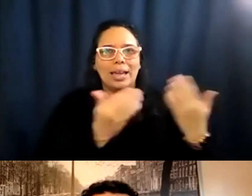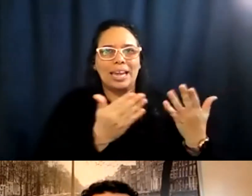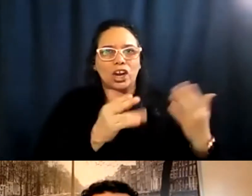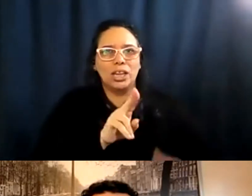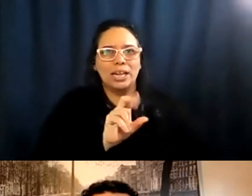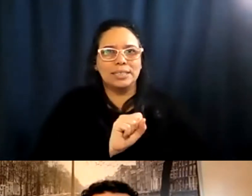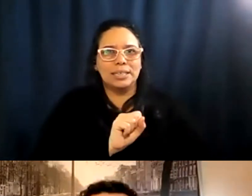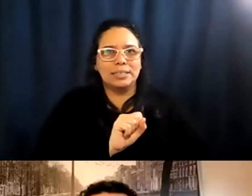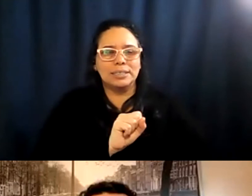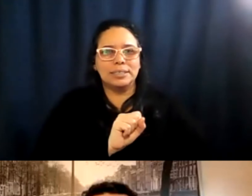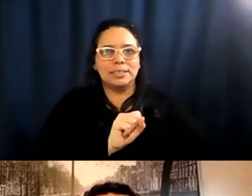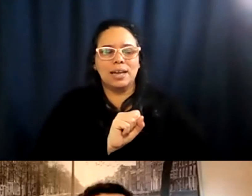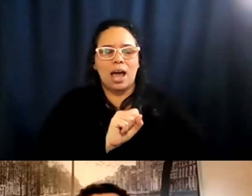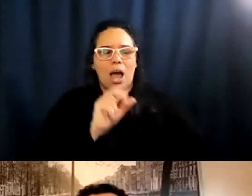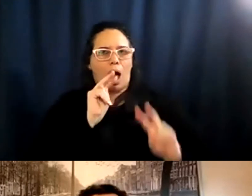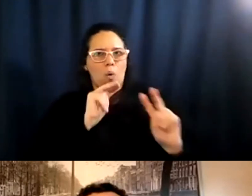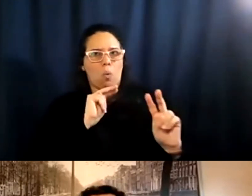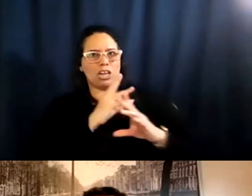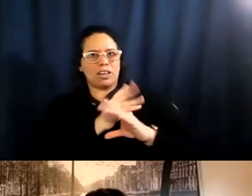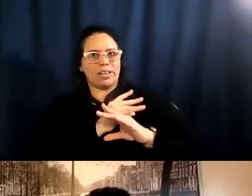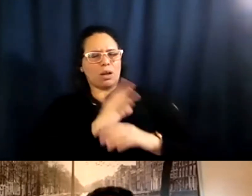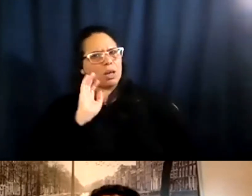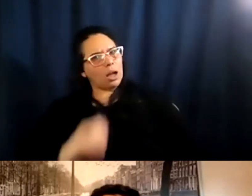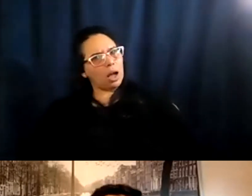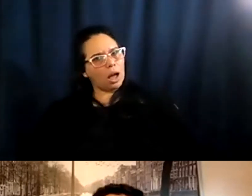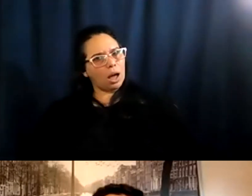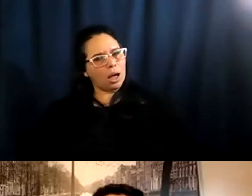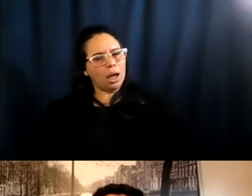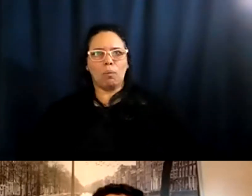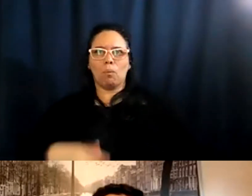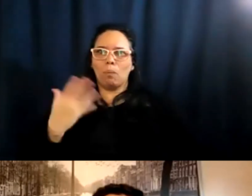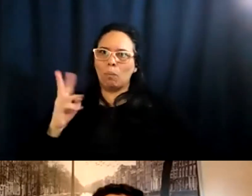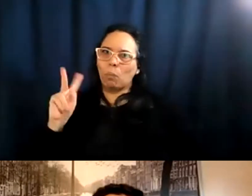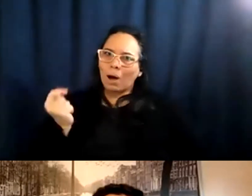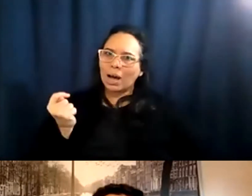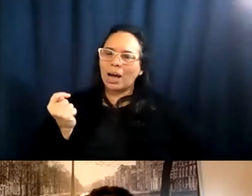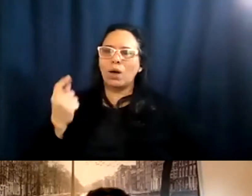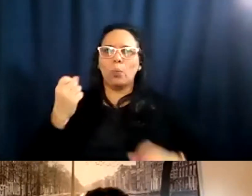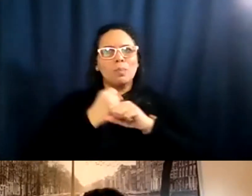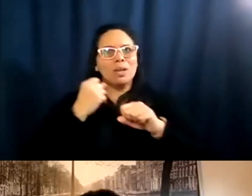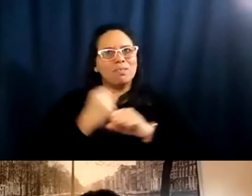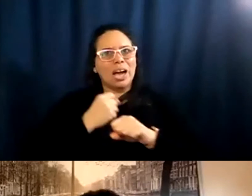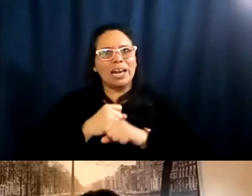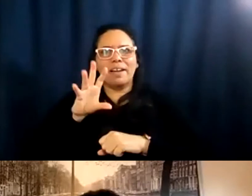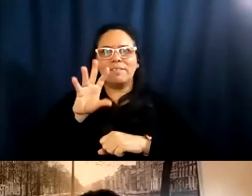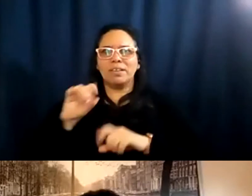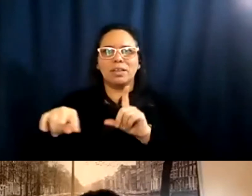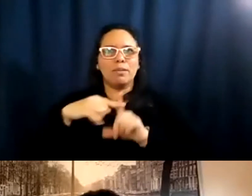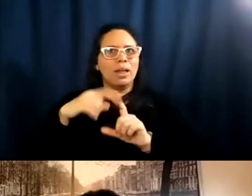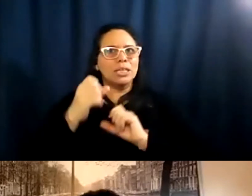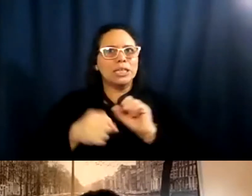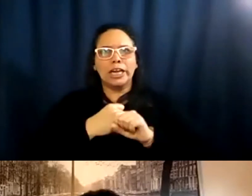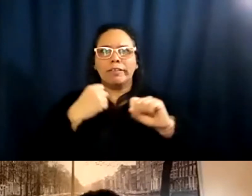And I watched a video, I was like, man, we've been fighting this for, you know, 50 plus years in the United States in